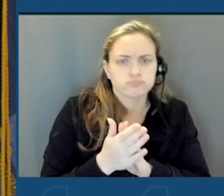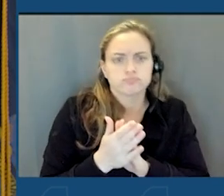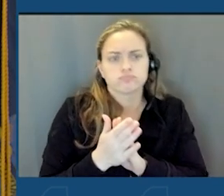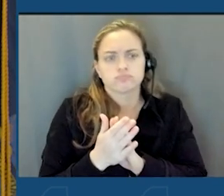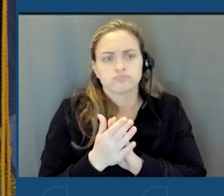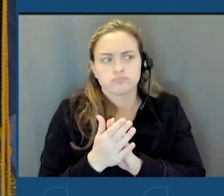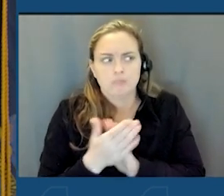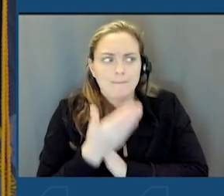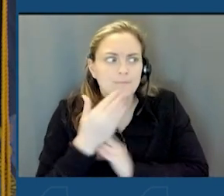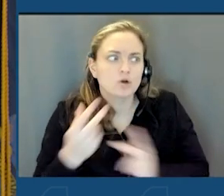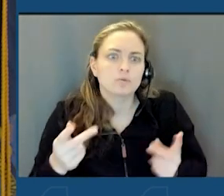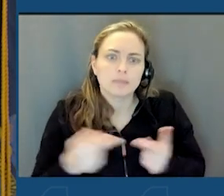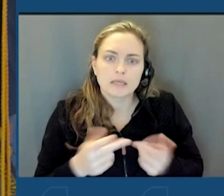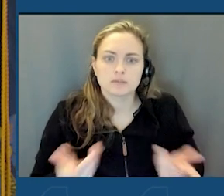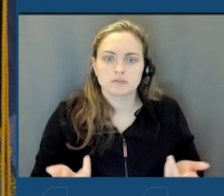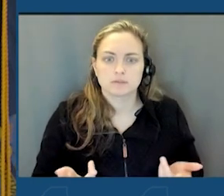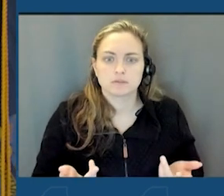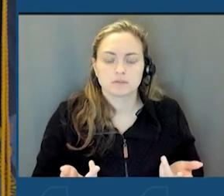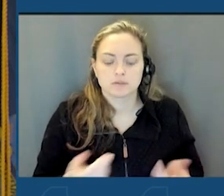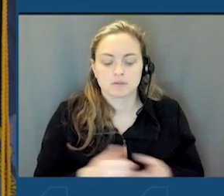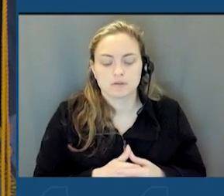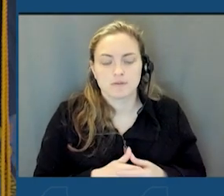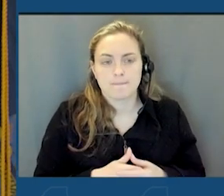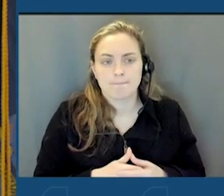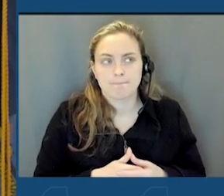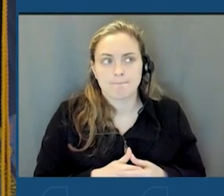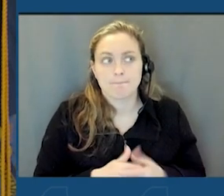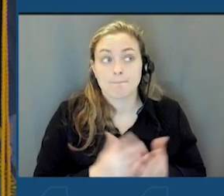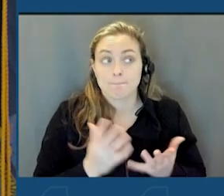better place because of it? So